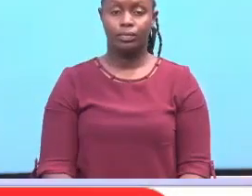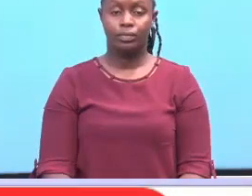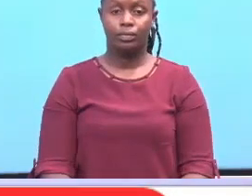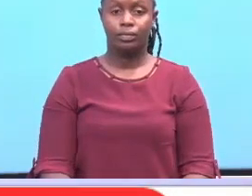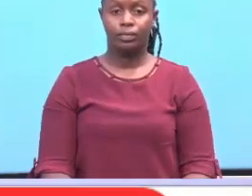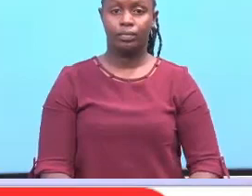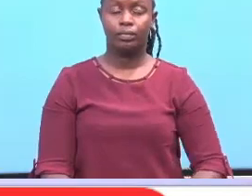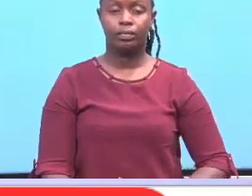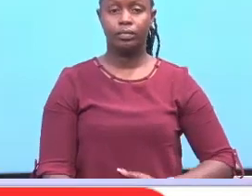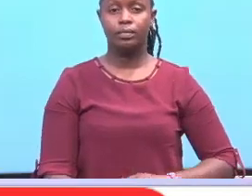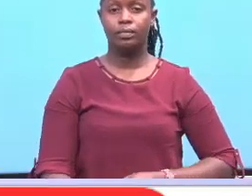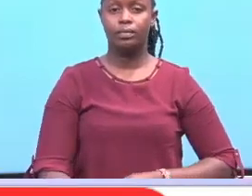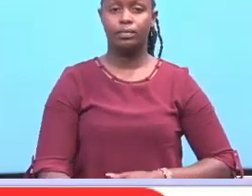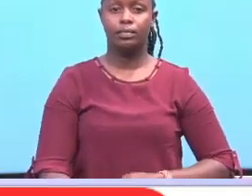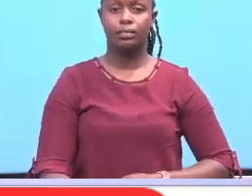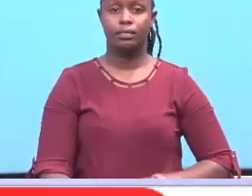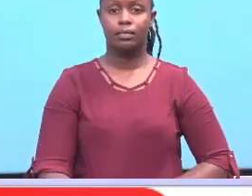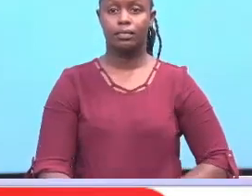we begin?